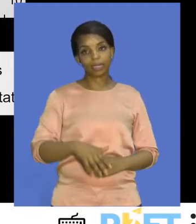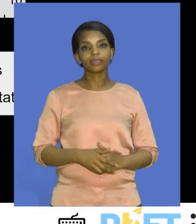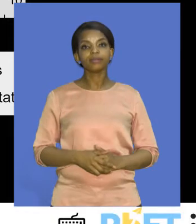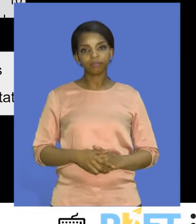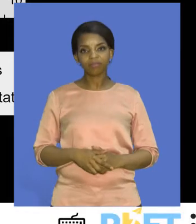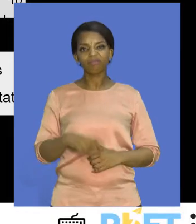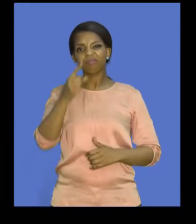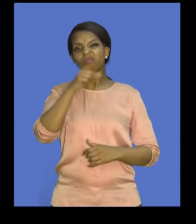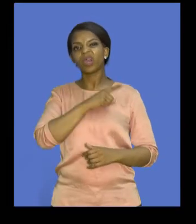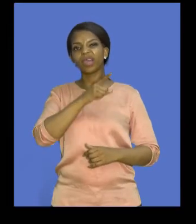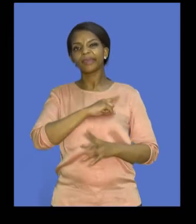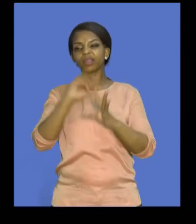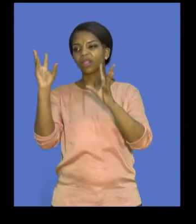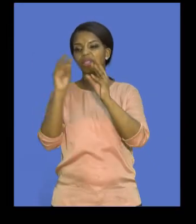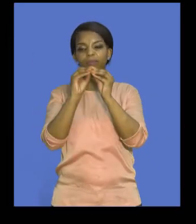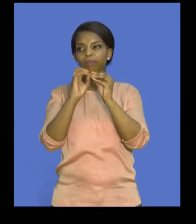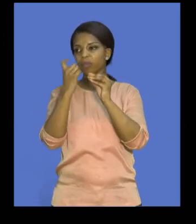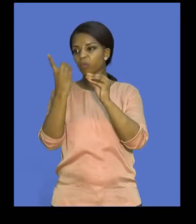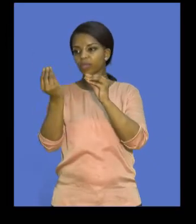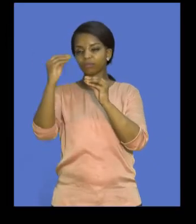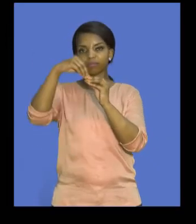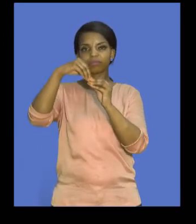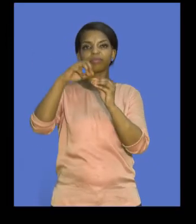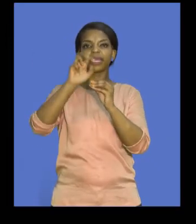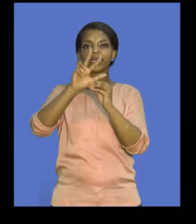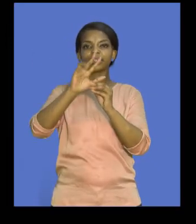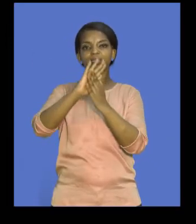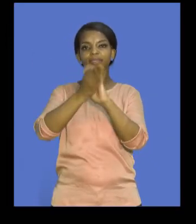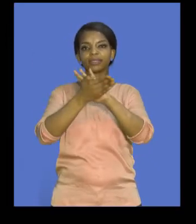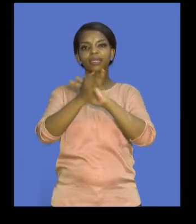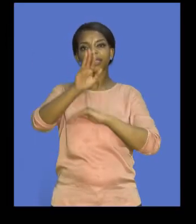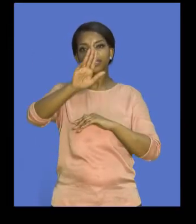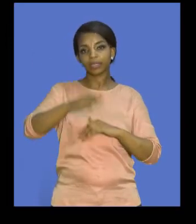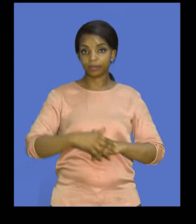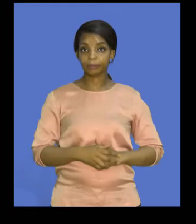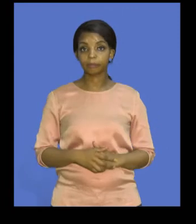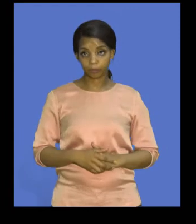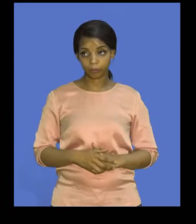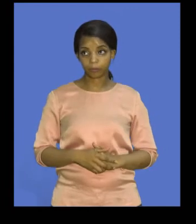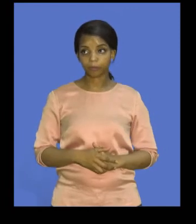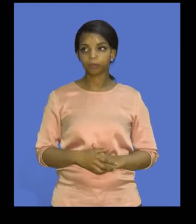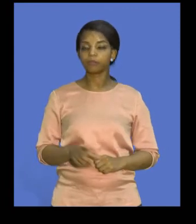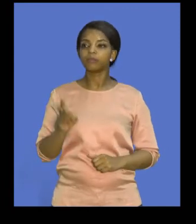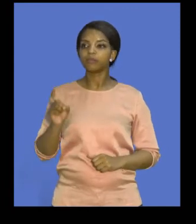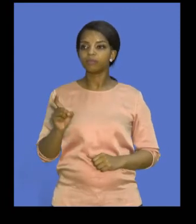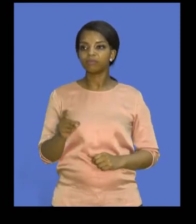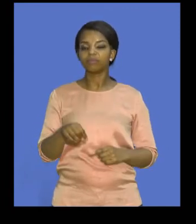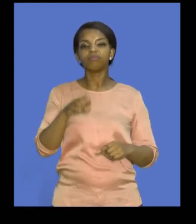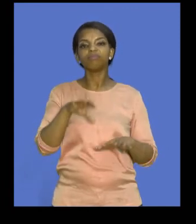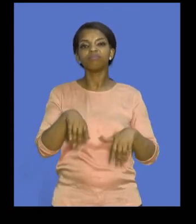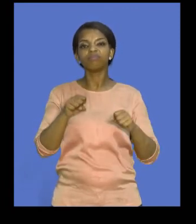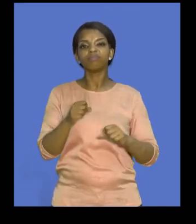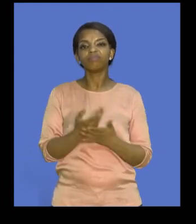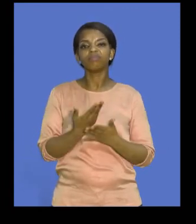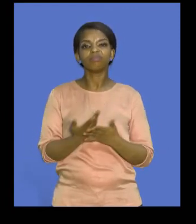So it's 89,9. So this is 89,9 newtons. I think you pick up the pattern. And if we make